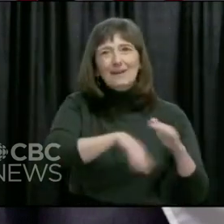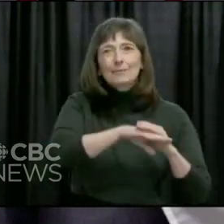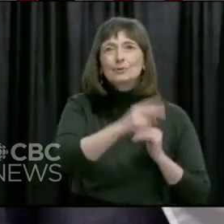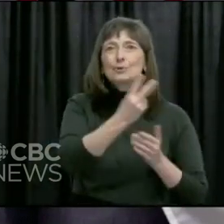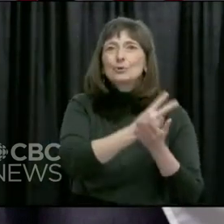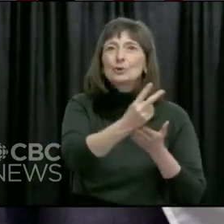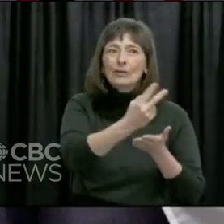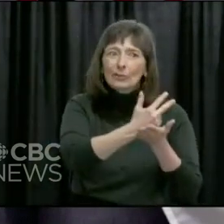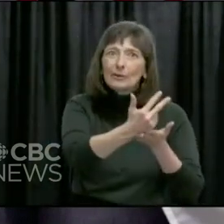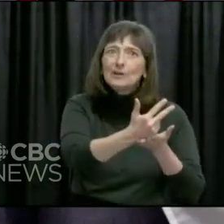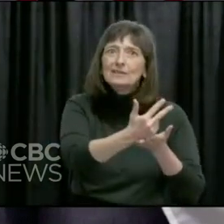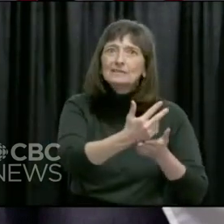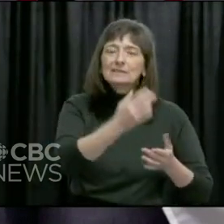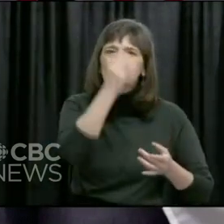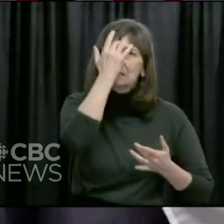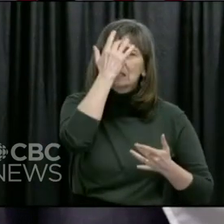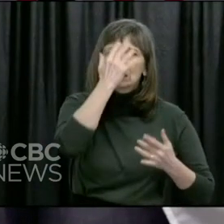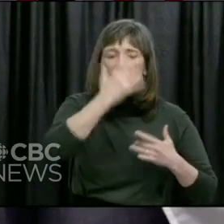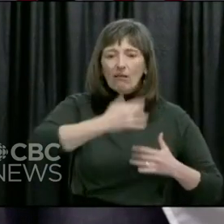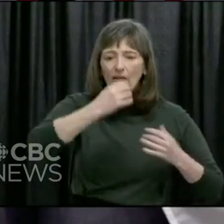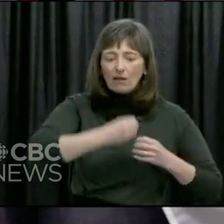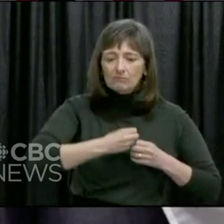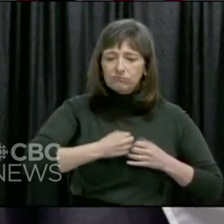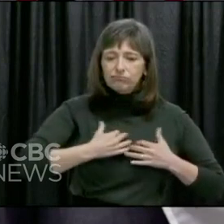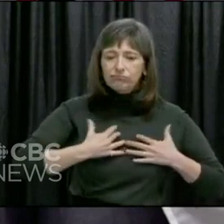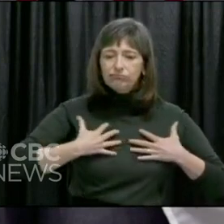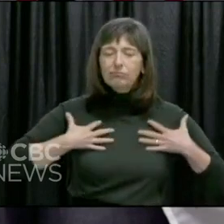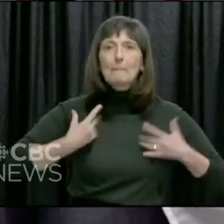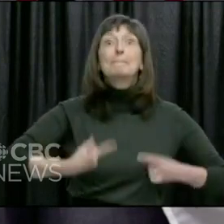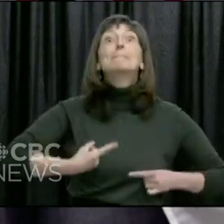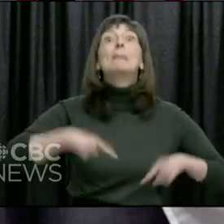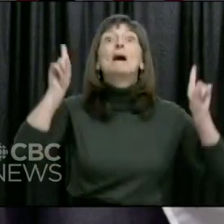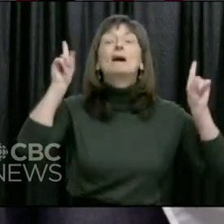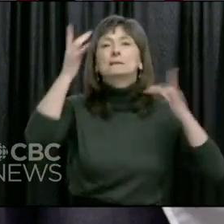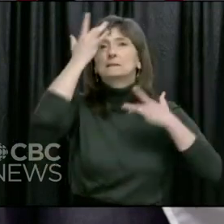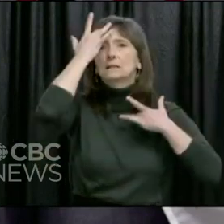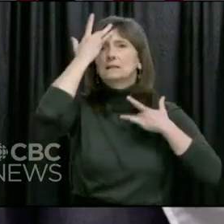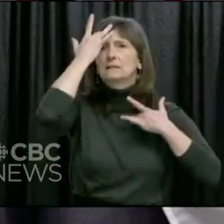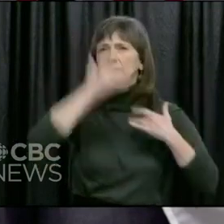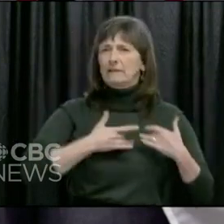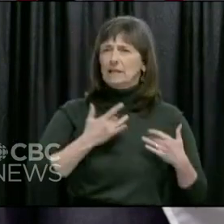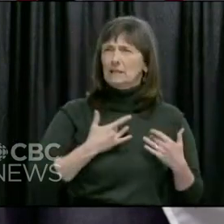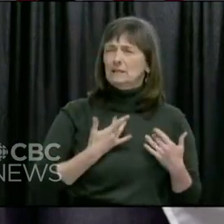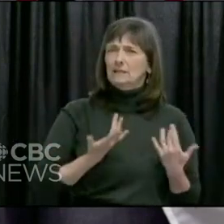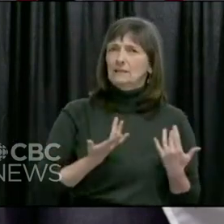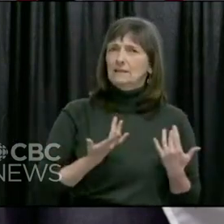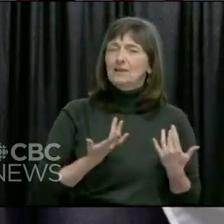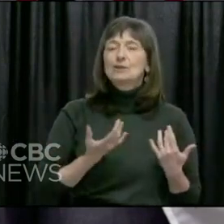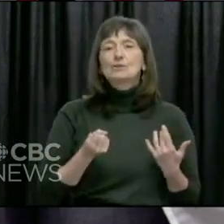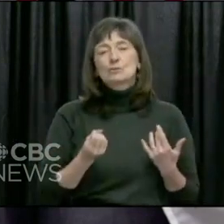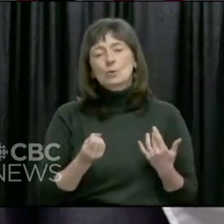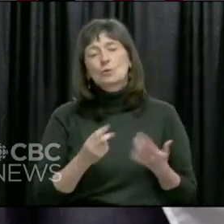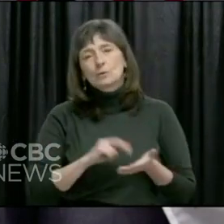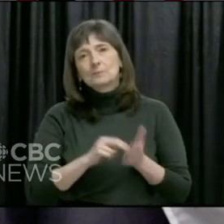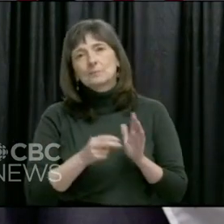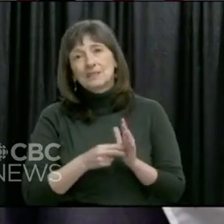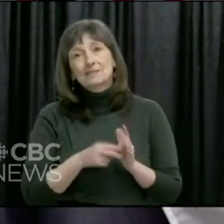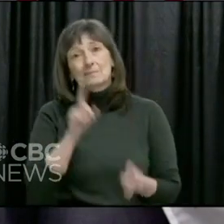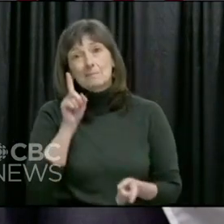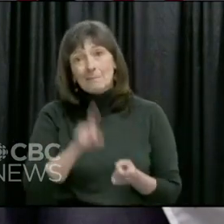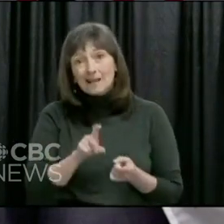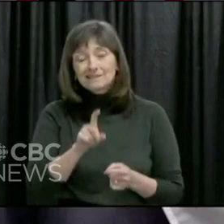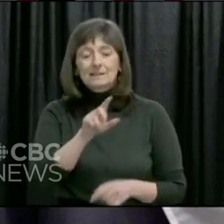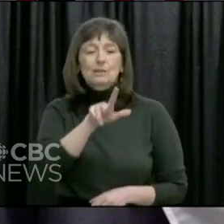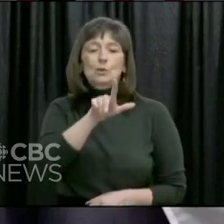we must be patient and allow enough time to see the results of our decisions and actions. And in this case, that's 2 incubation periods or 28